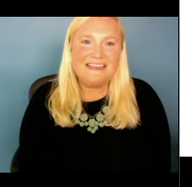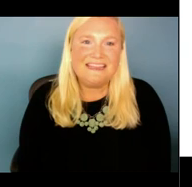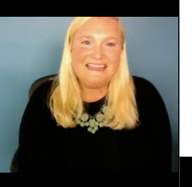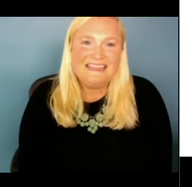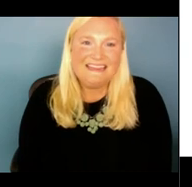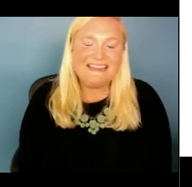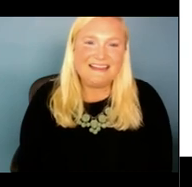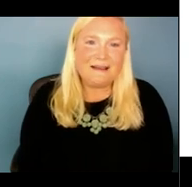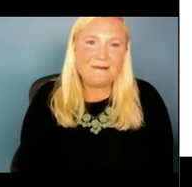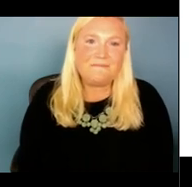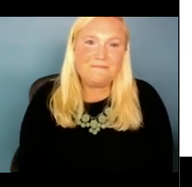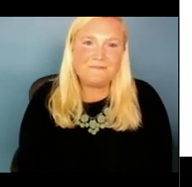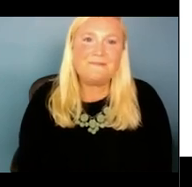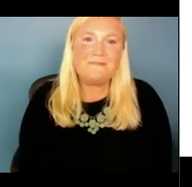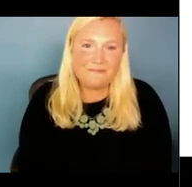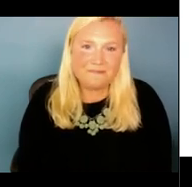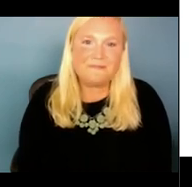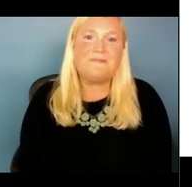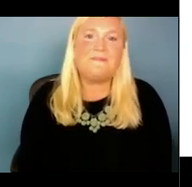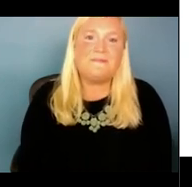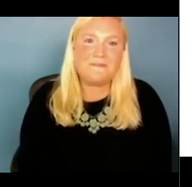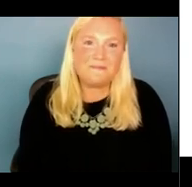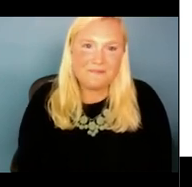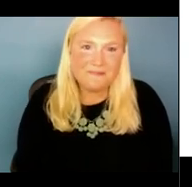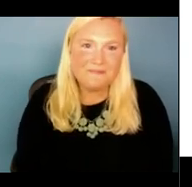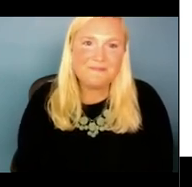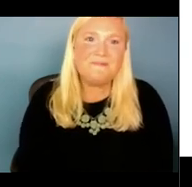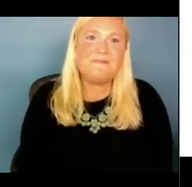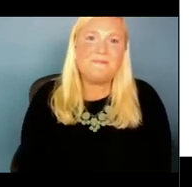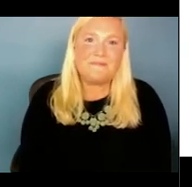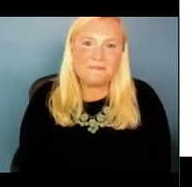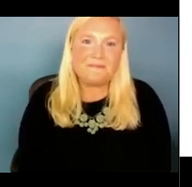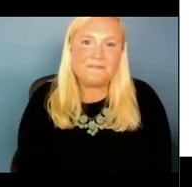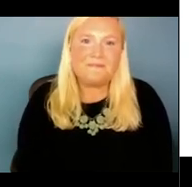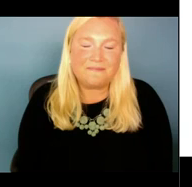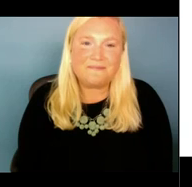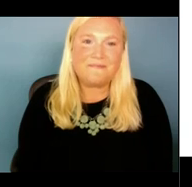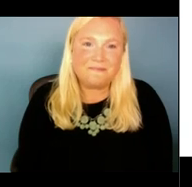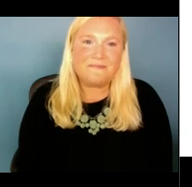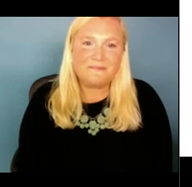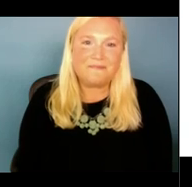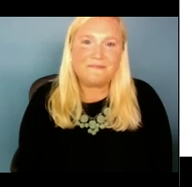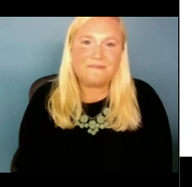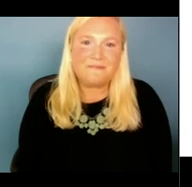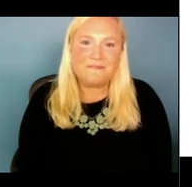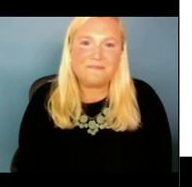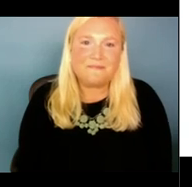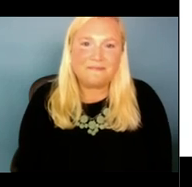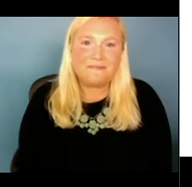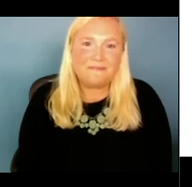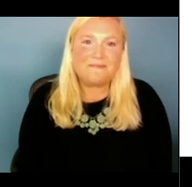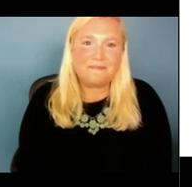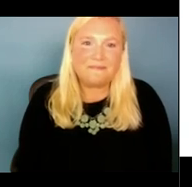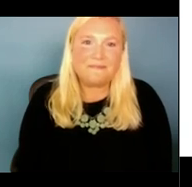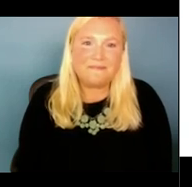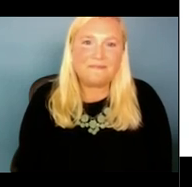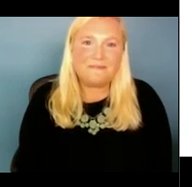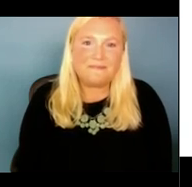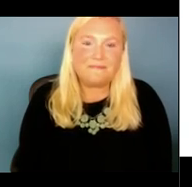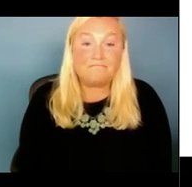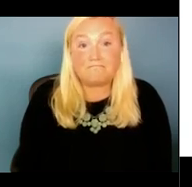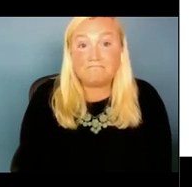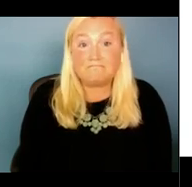was all this idea that if you talked about stuttering, it was gonna make the child feel bad. And I guess, I mean, if you talk about it in a mean way,